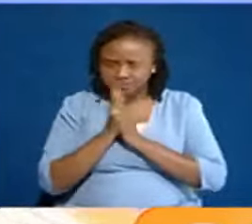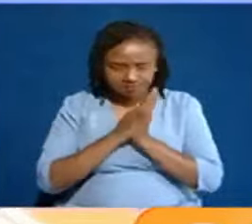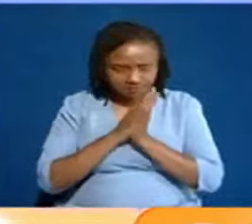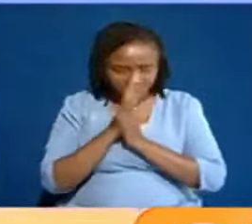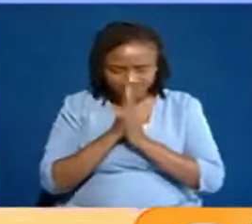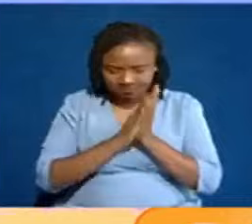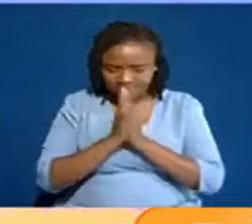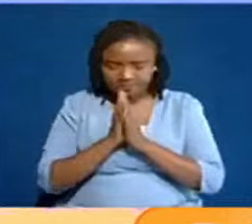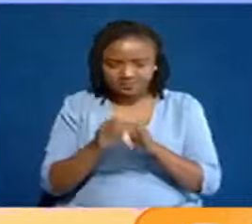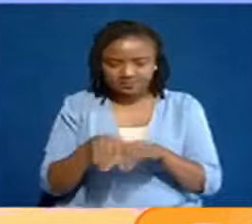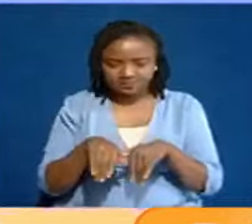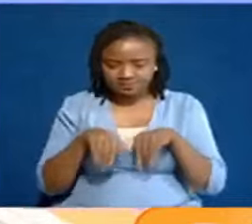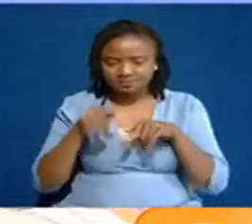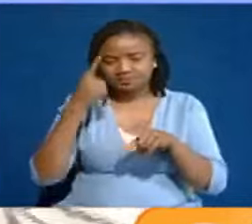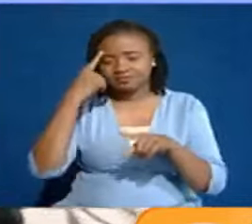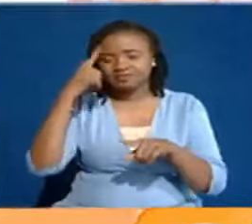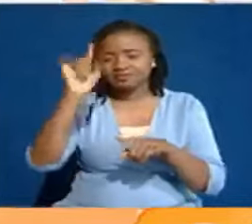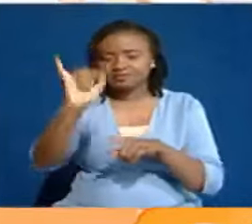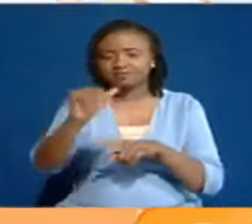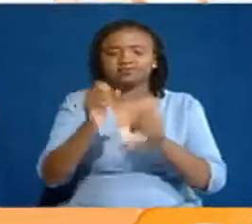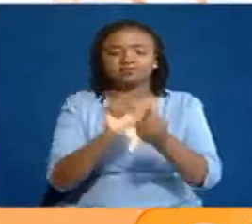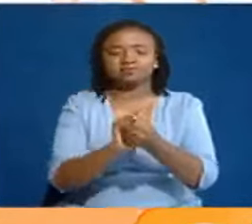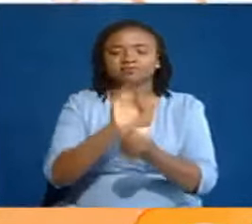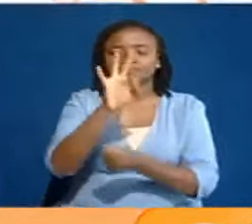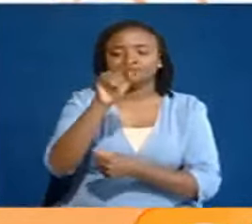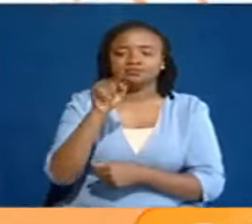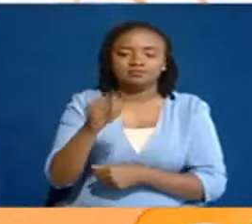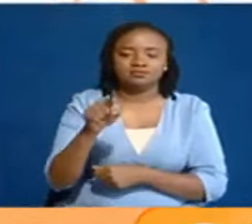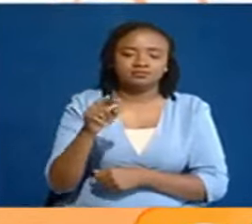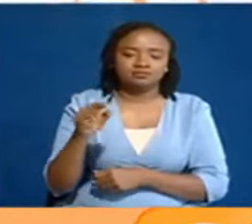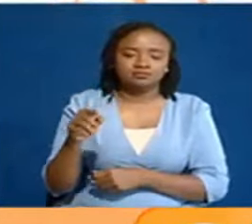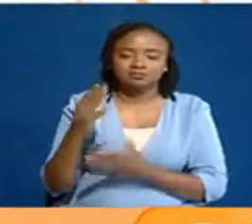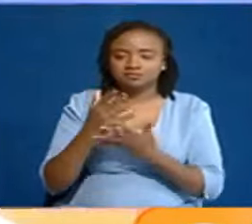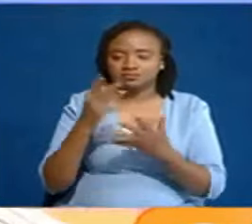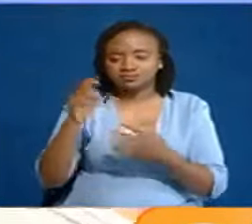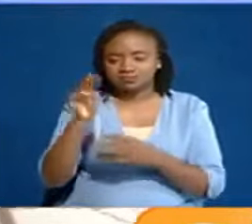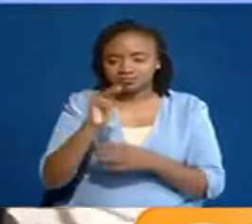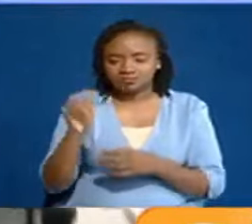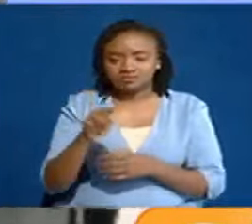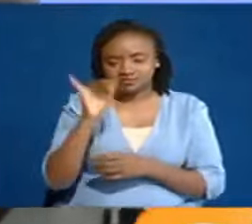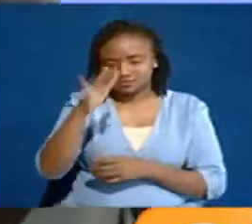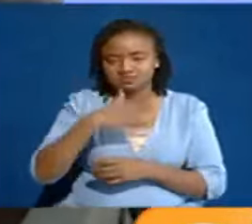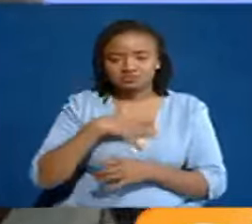million plus. Yeah, sometimes we do it together, but